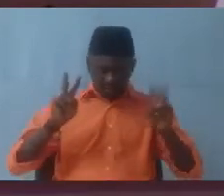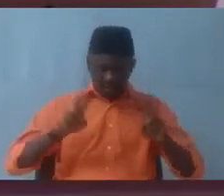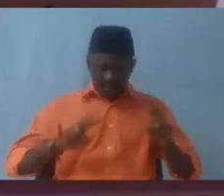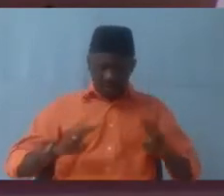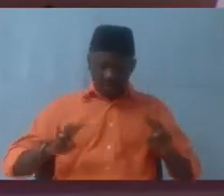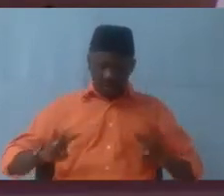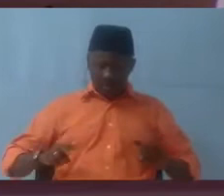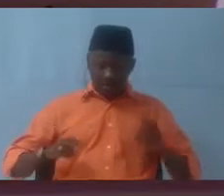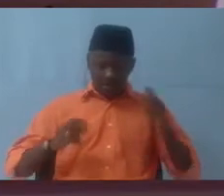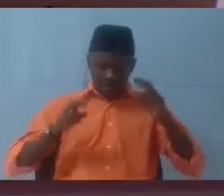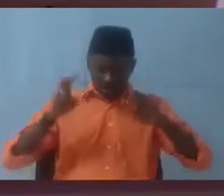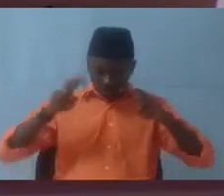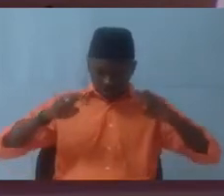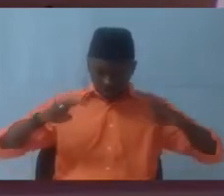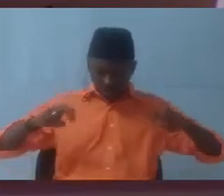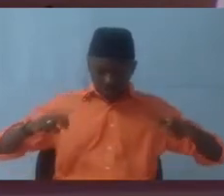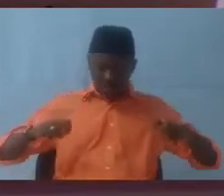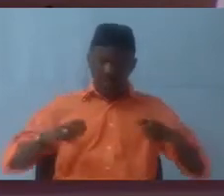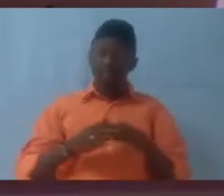scrutiny.